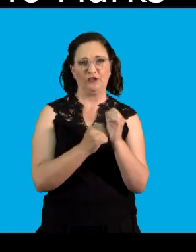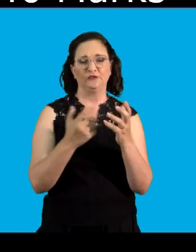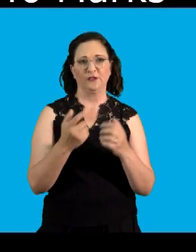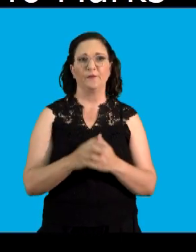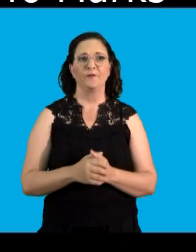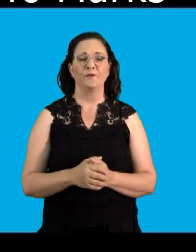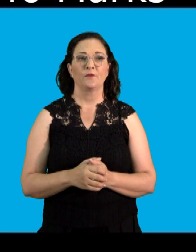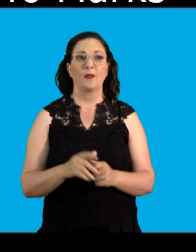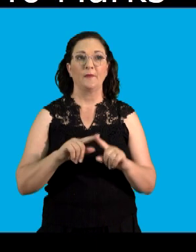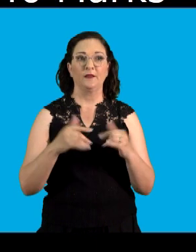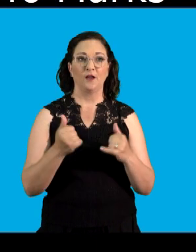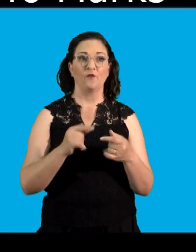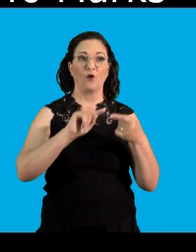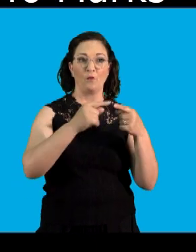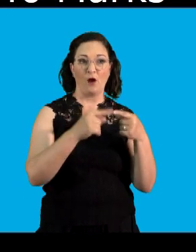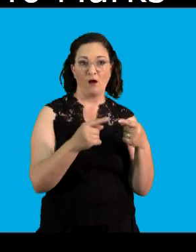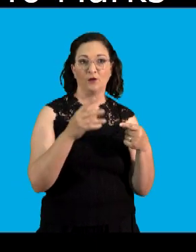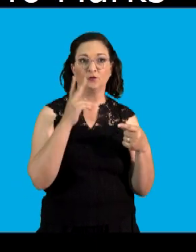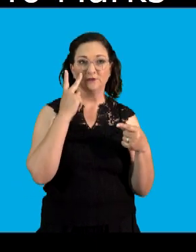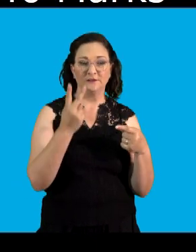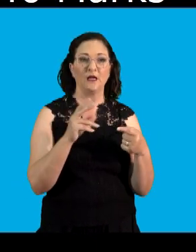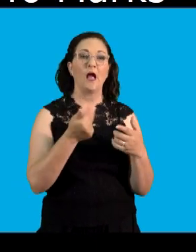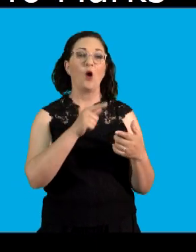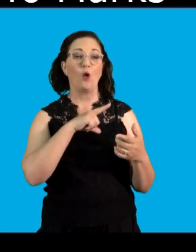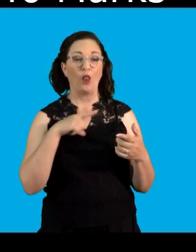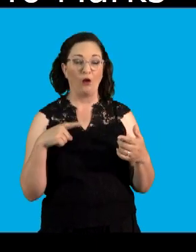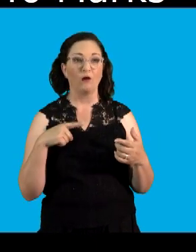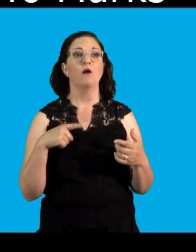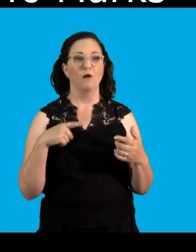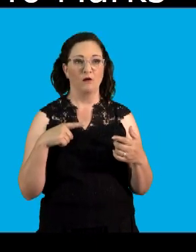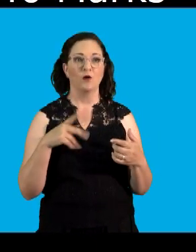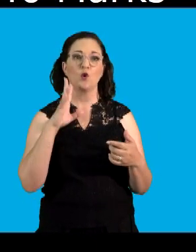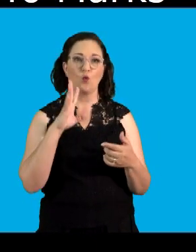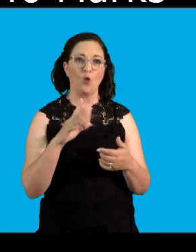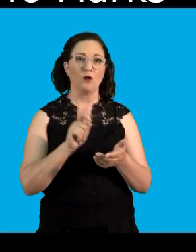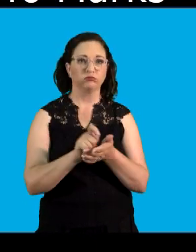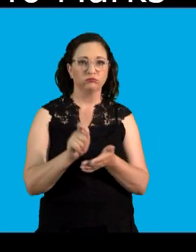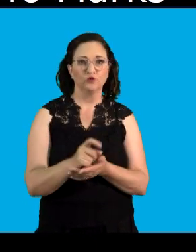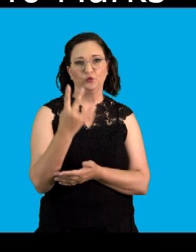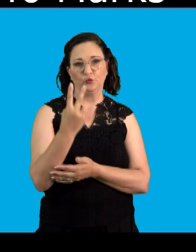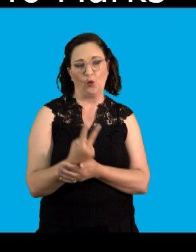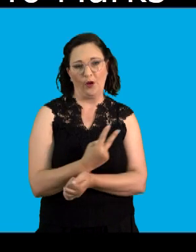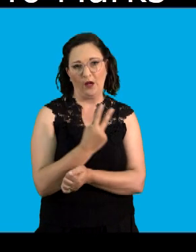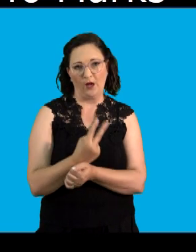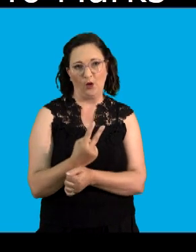start here. Mark allocation and duration. How long is the paper? The paper will be written for 2 hours,